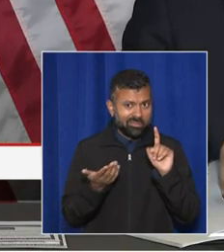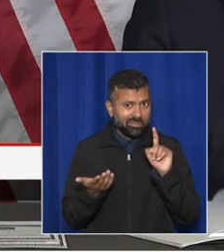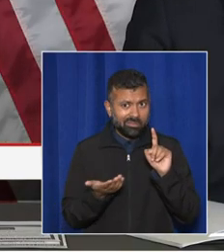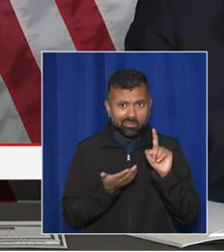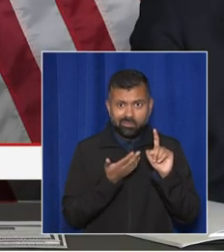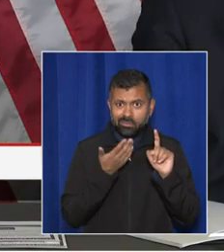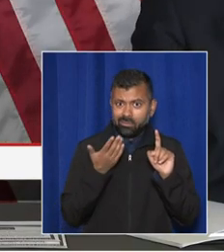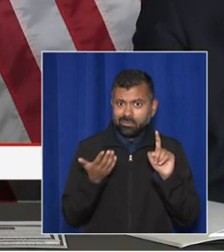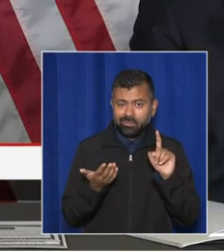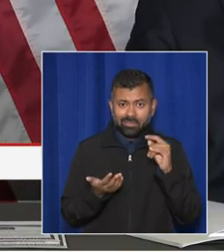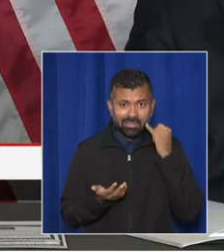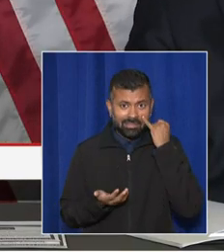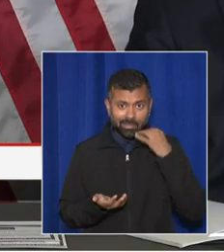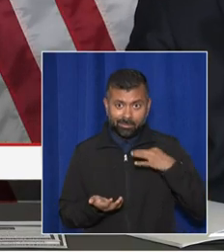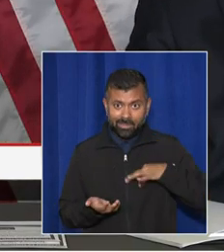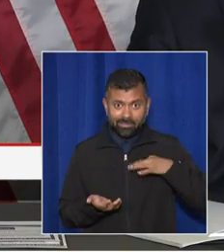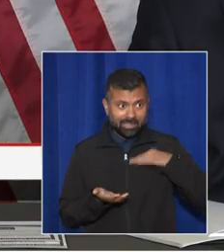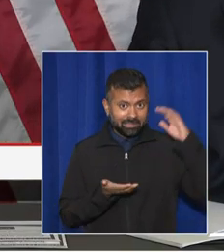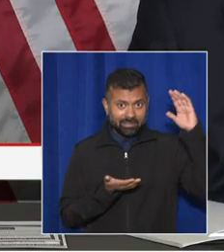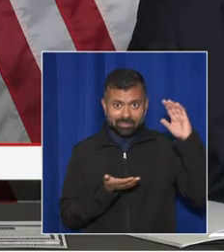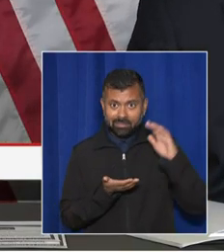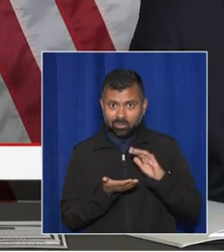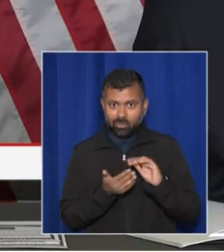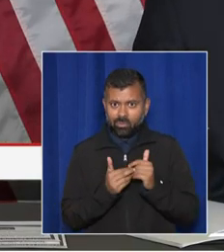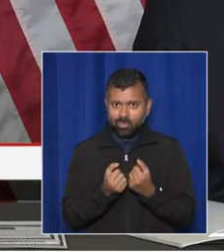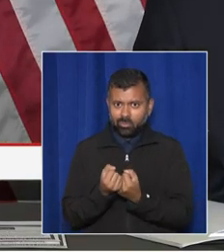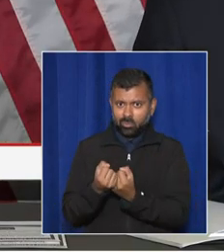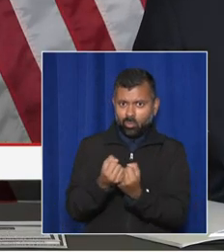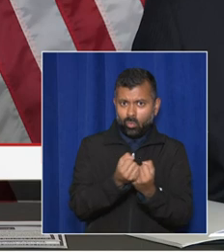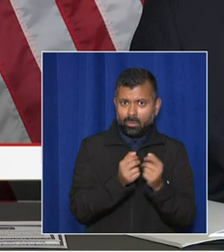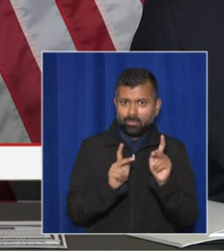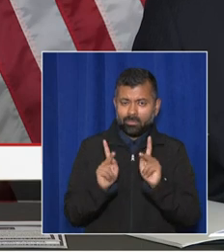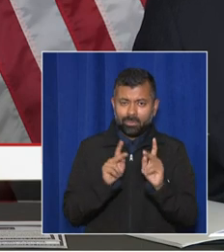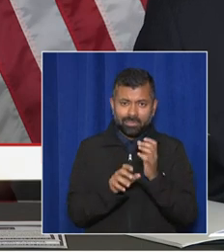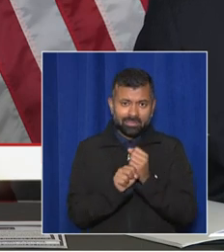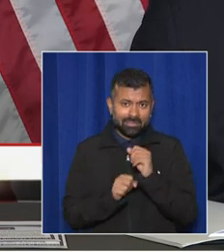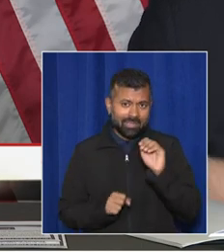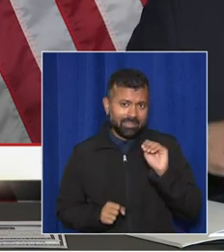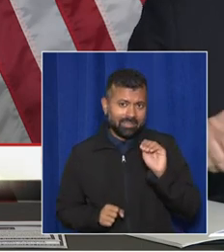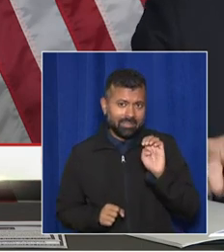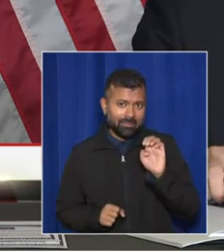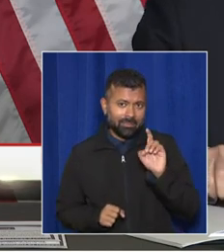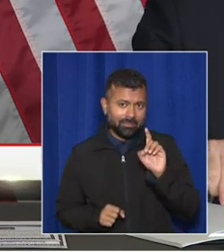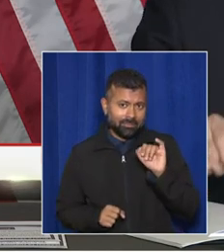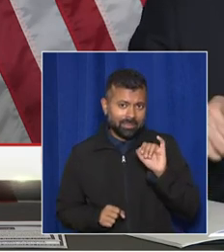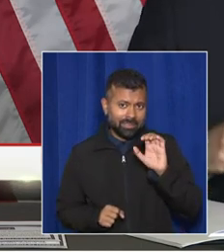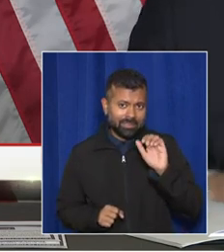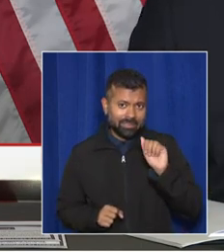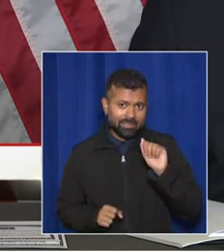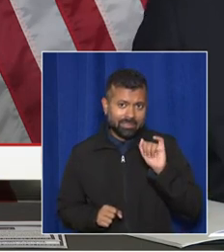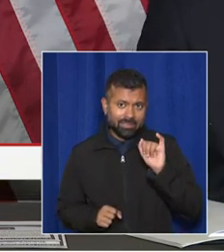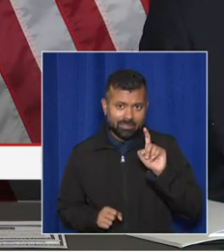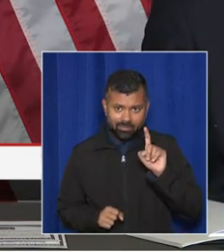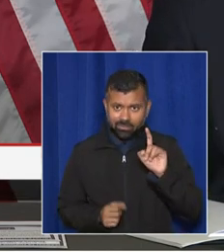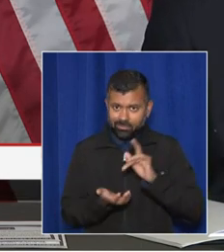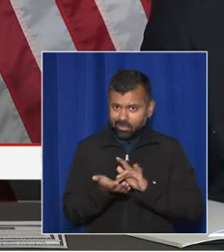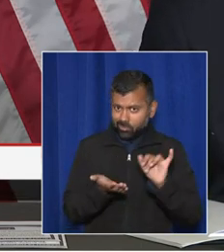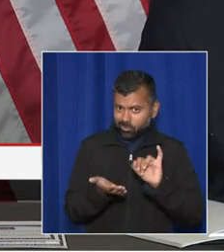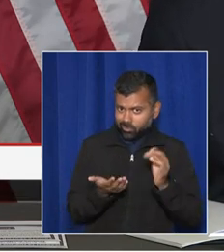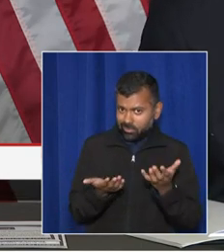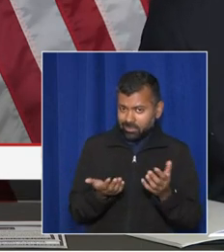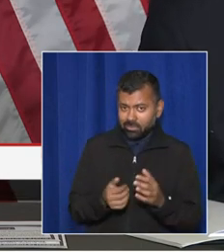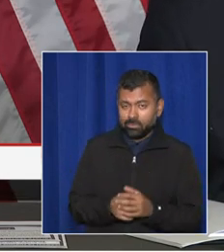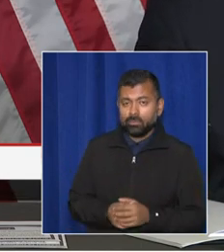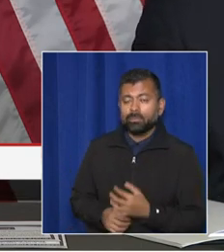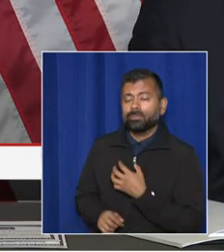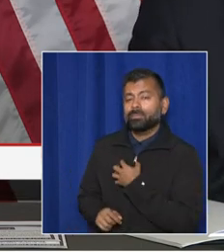our top priority is to make sure that we are engaging both with the members of Congress and the